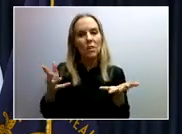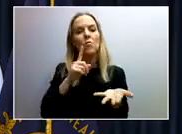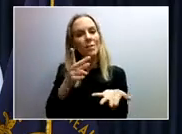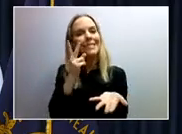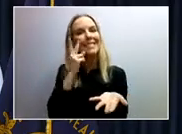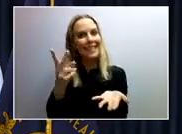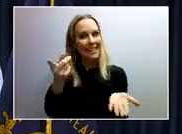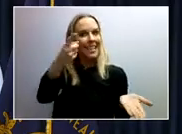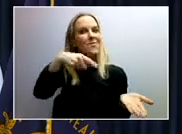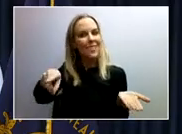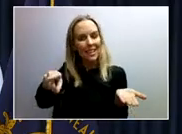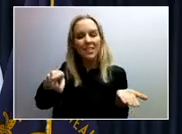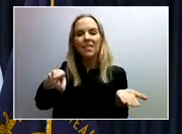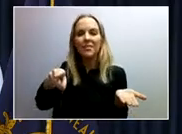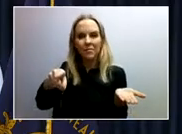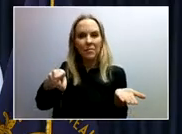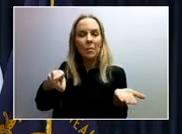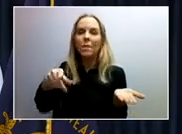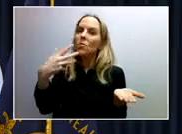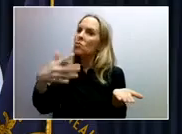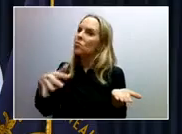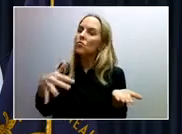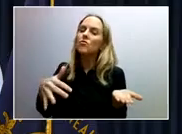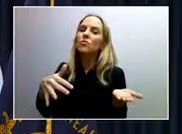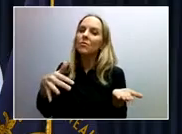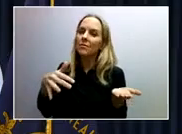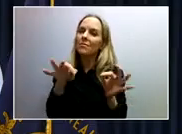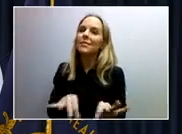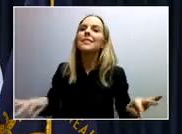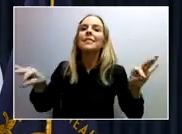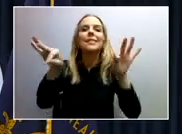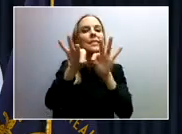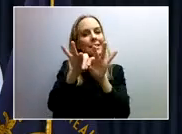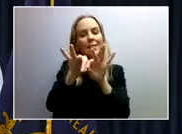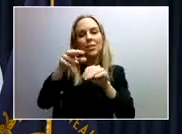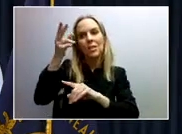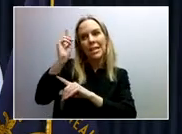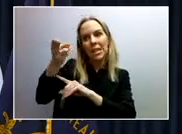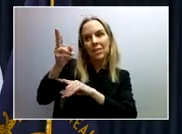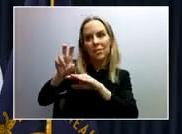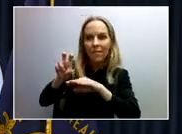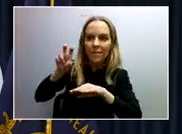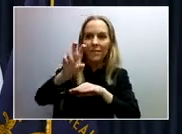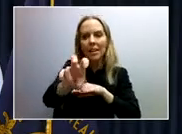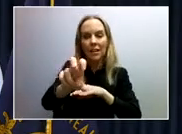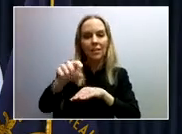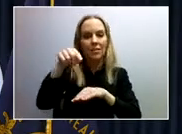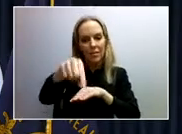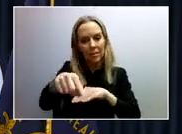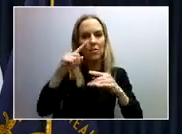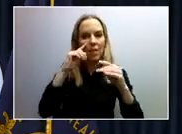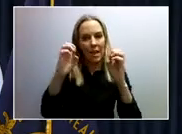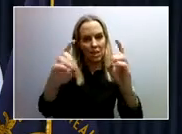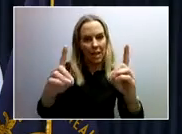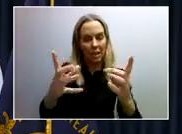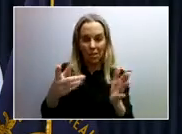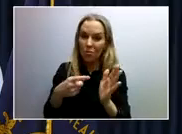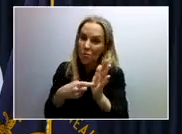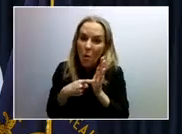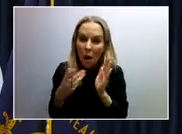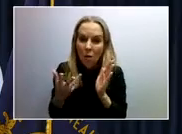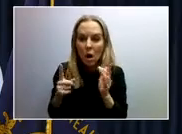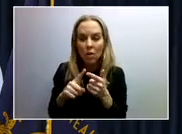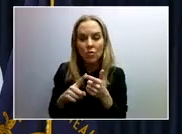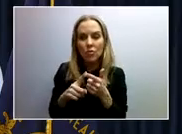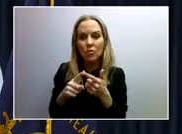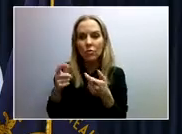week significant historic investments in education. That's what's required if we're going to continue to attract world-class